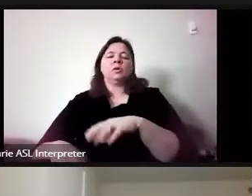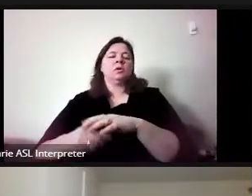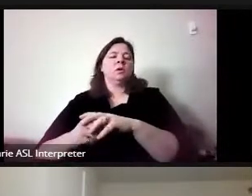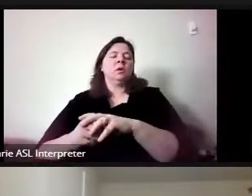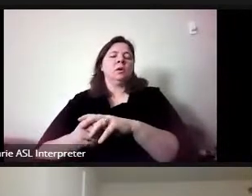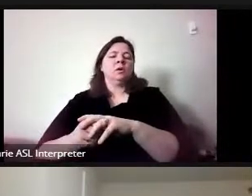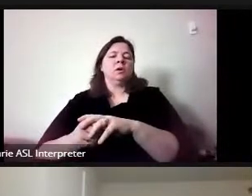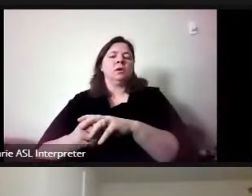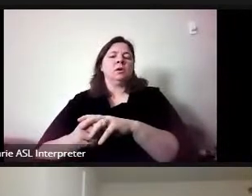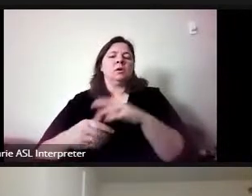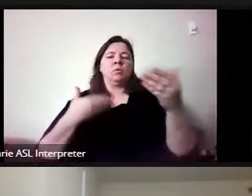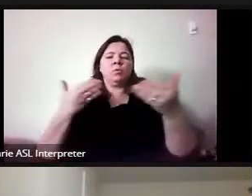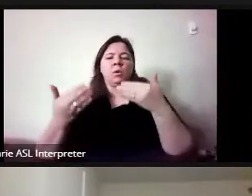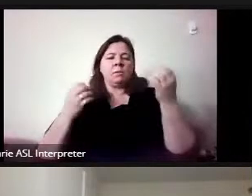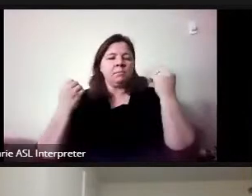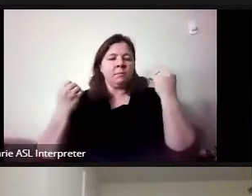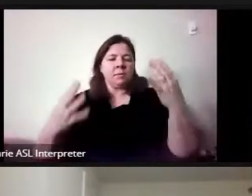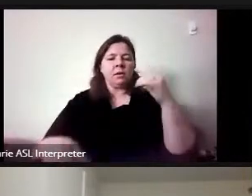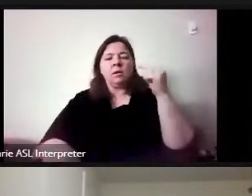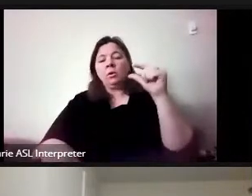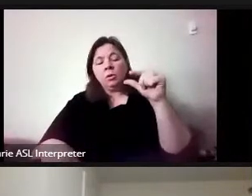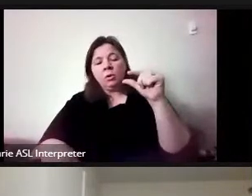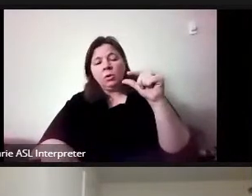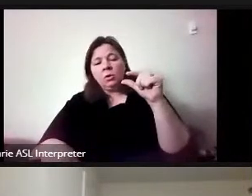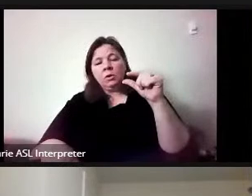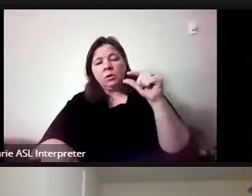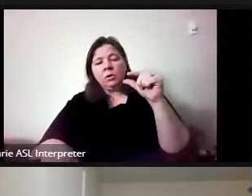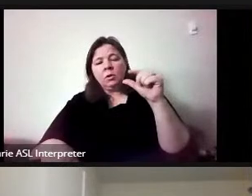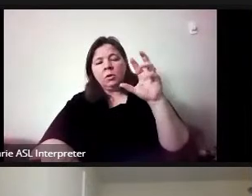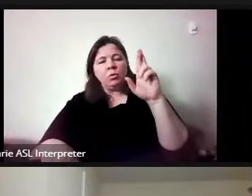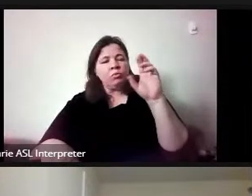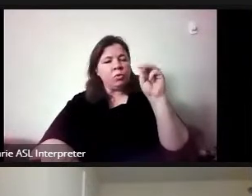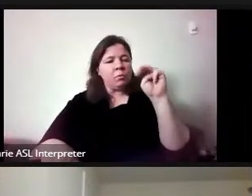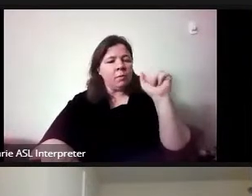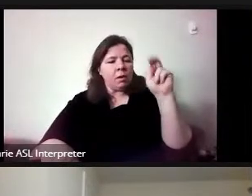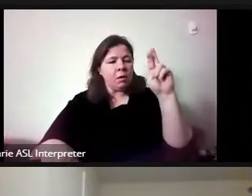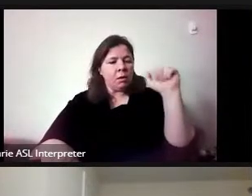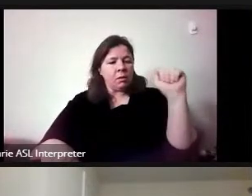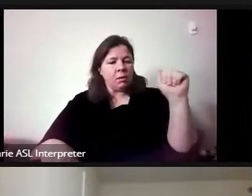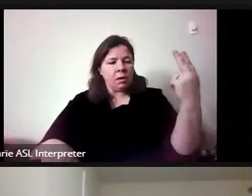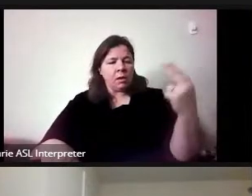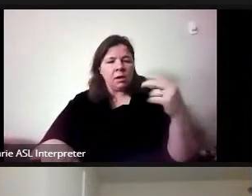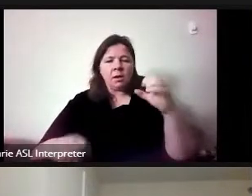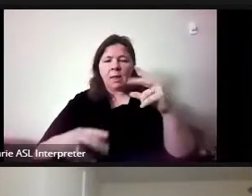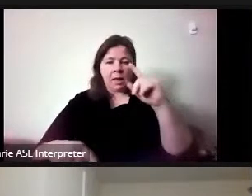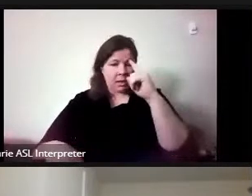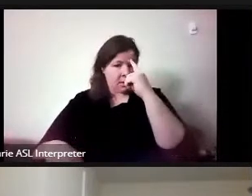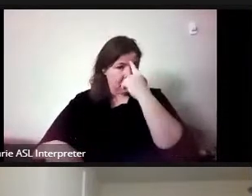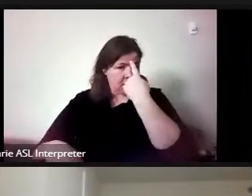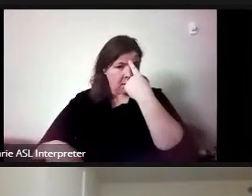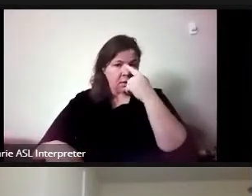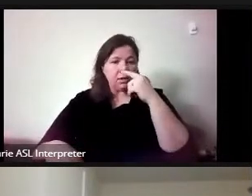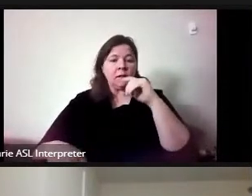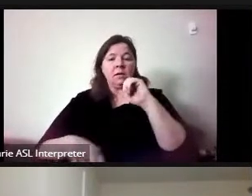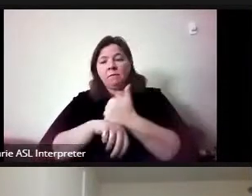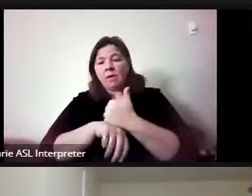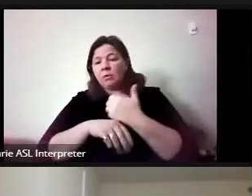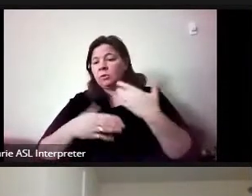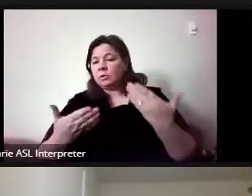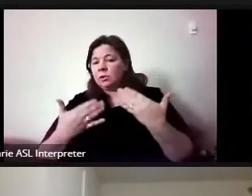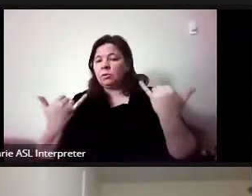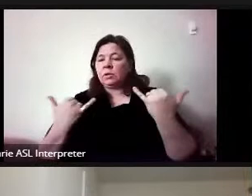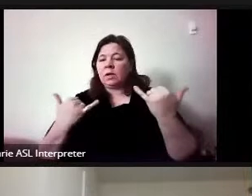have Sadhguru, welcome to you. Rumana, welcome to you. We've got a lot of Indian founders on here today, I see.